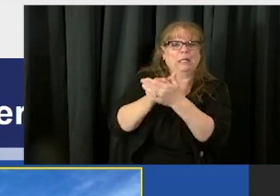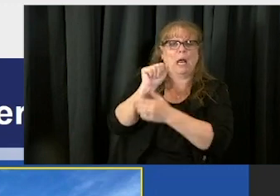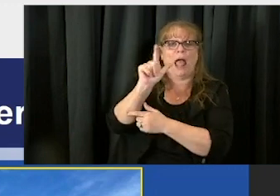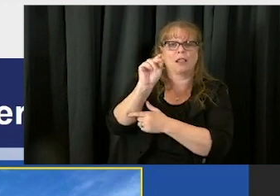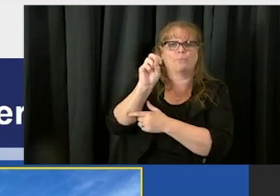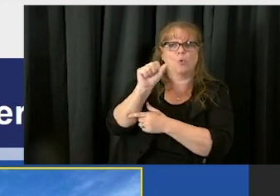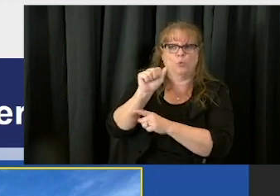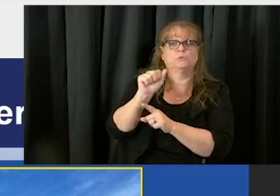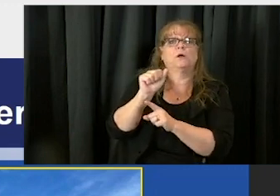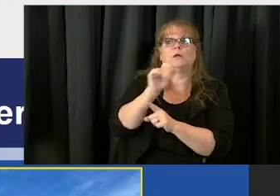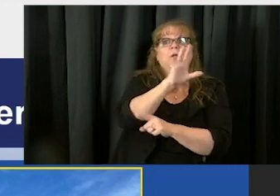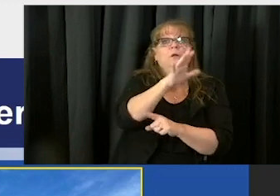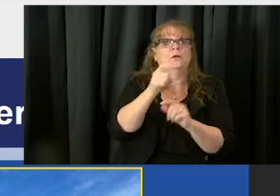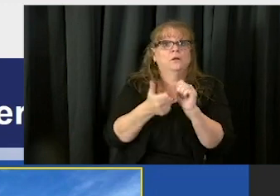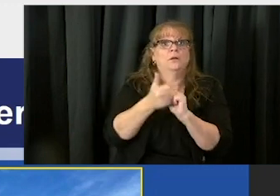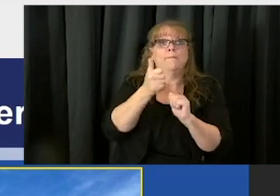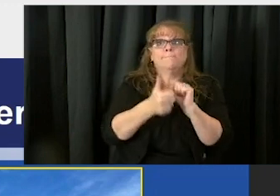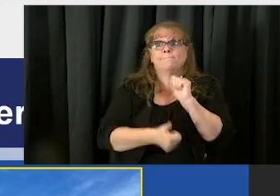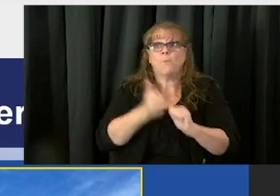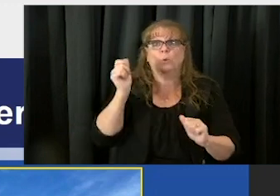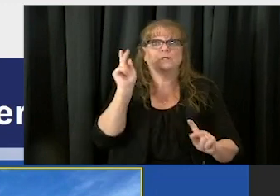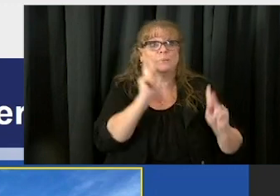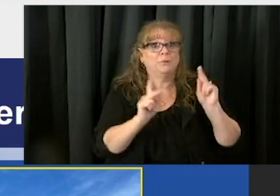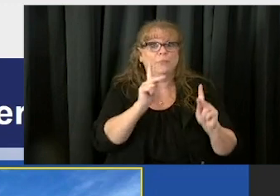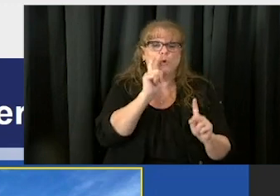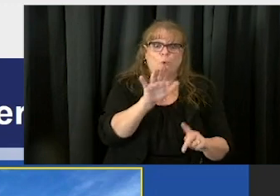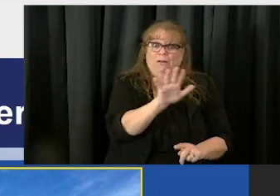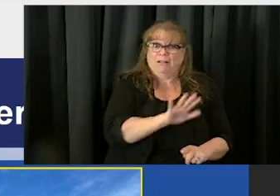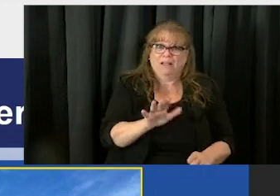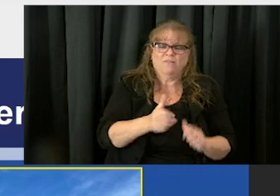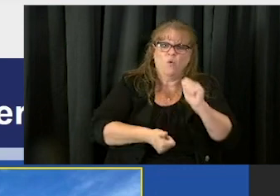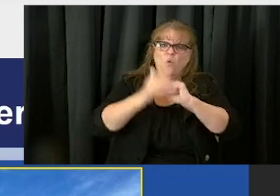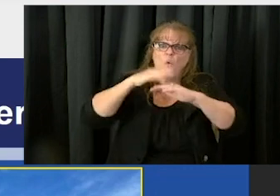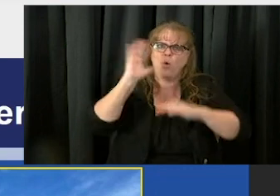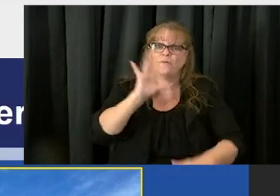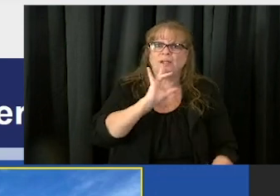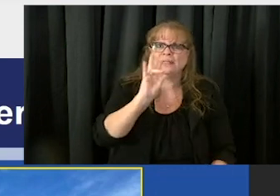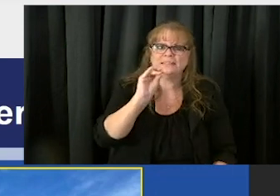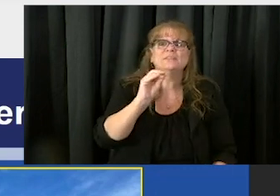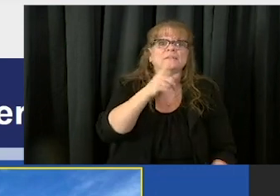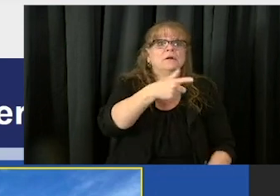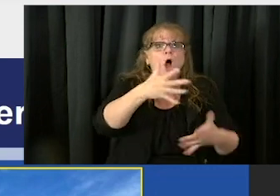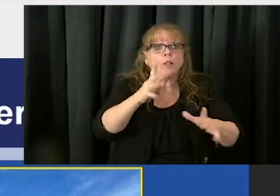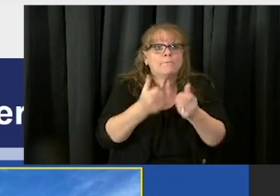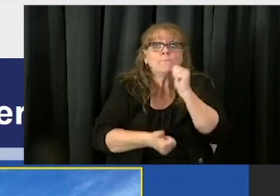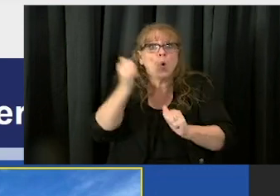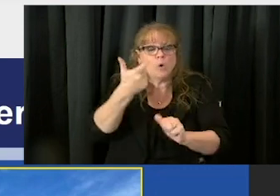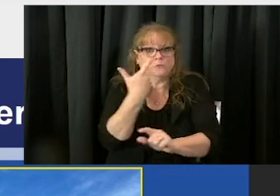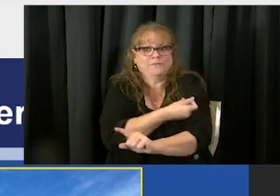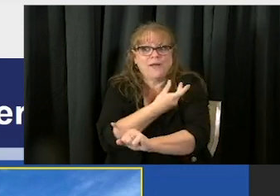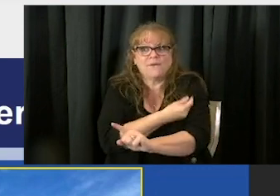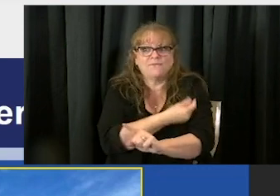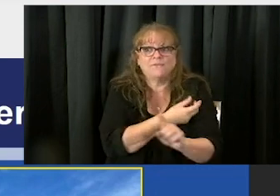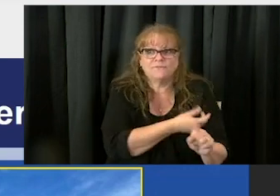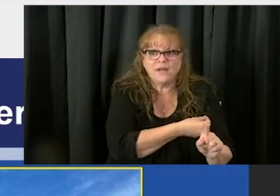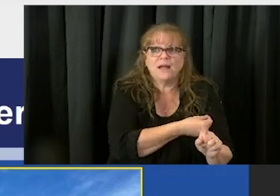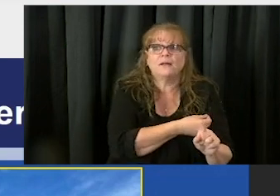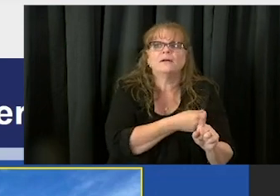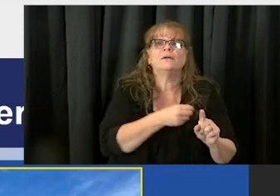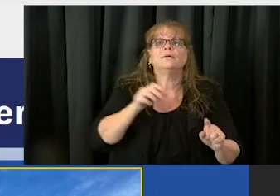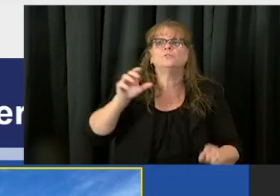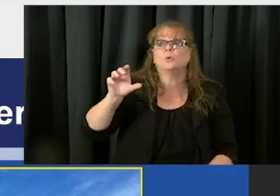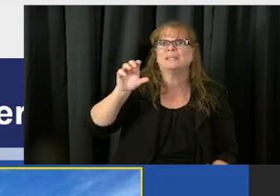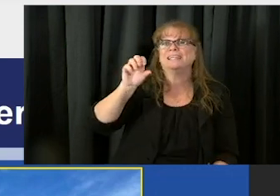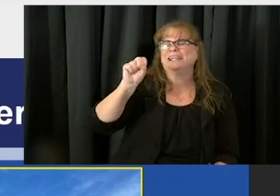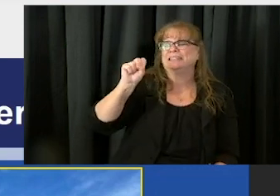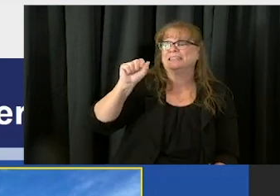This is exactly the kind of event that we're replicating across our state in harder to access and rural areas,